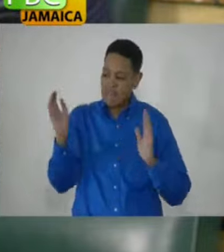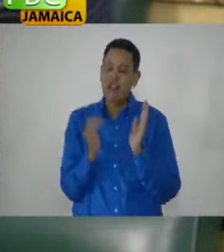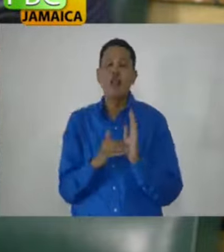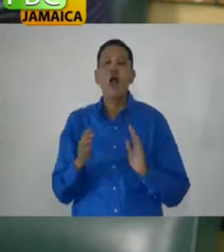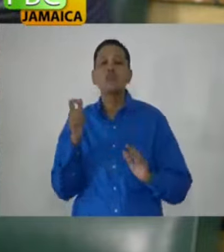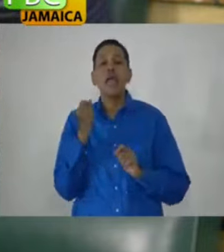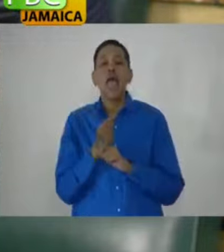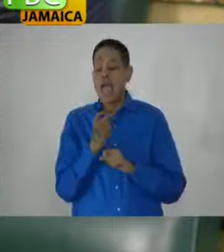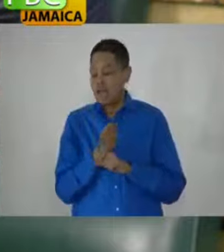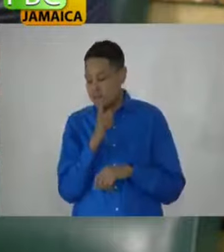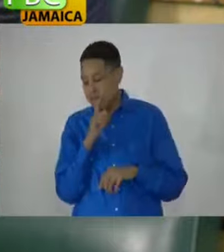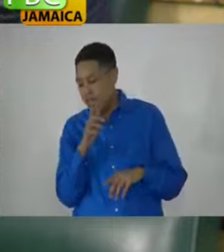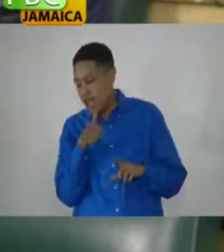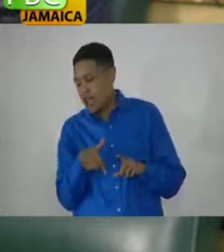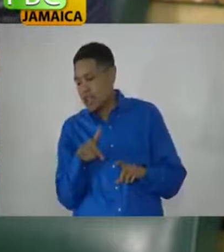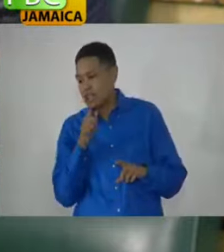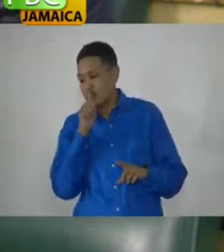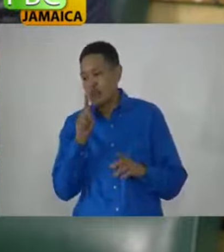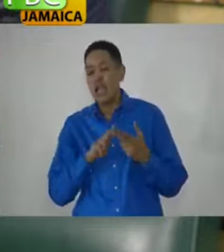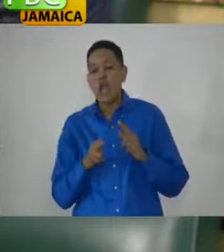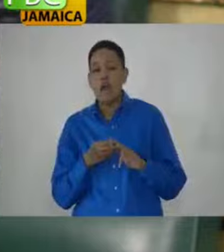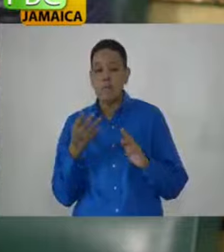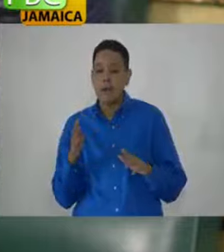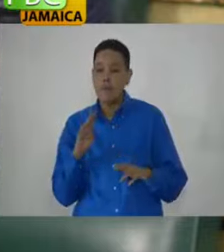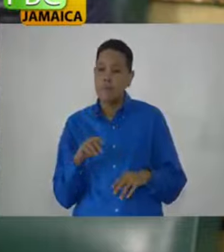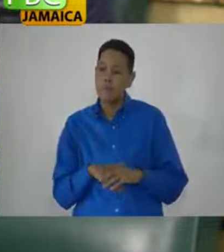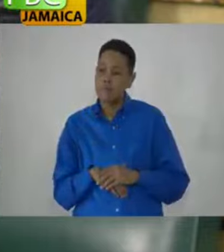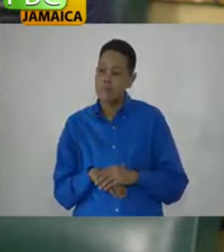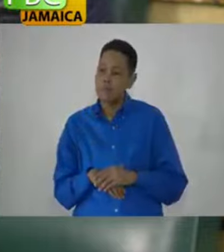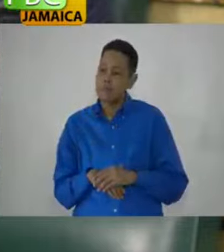$457,000 per year, and this is a real number.